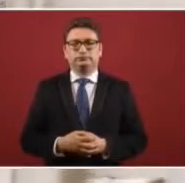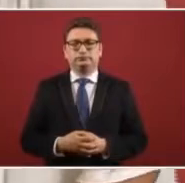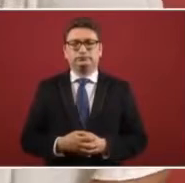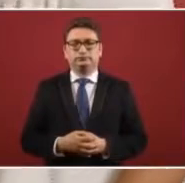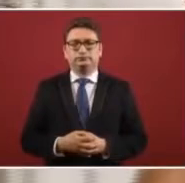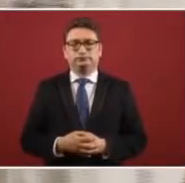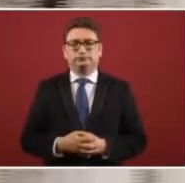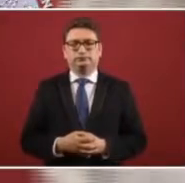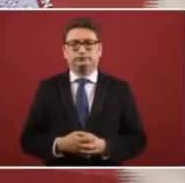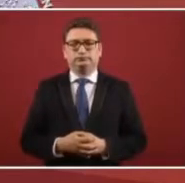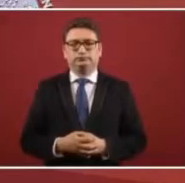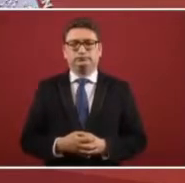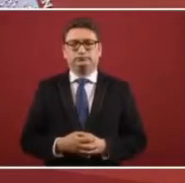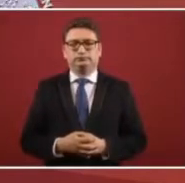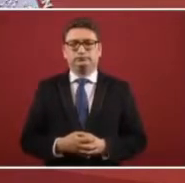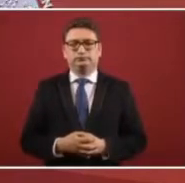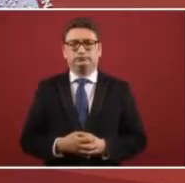best moments,